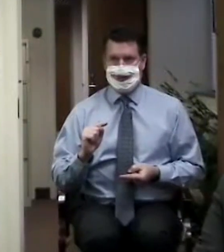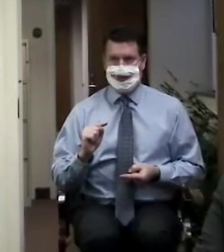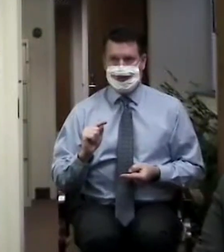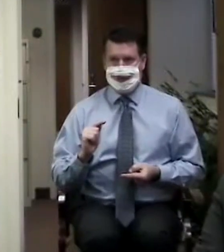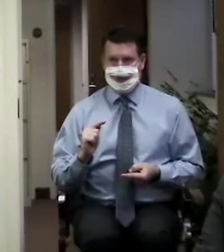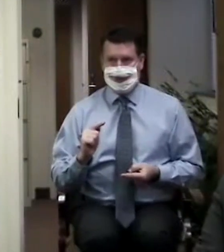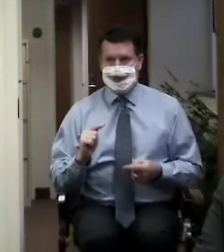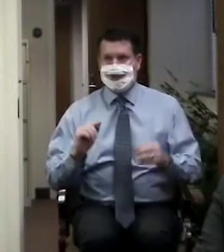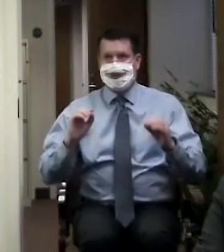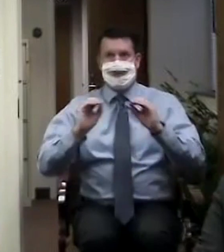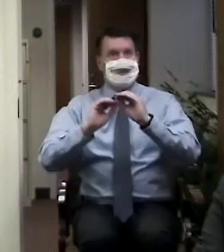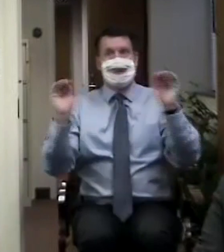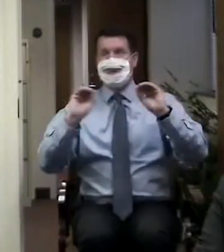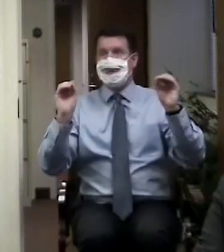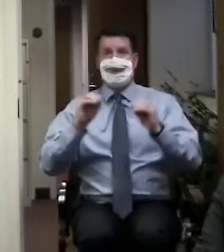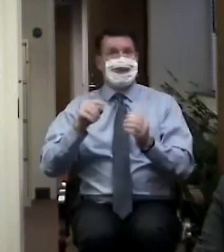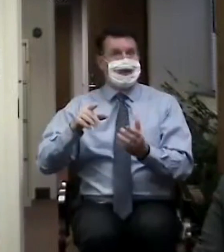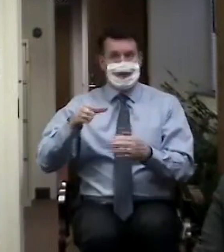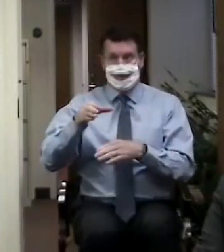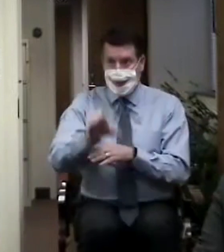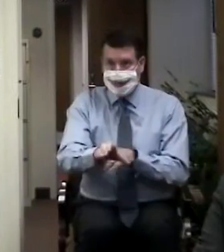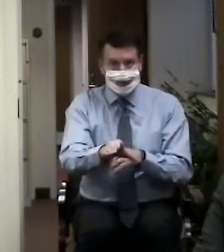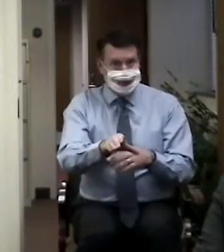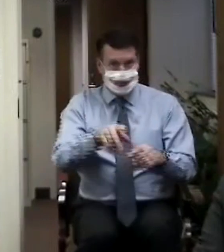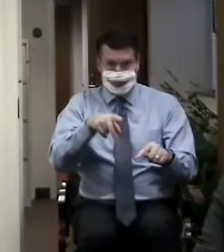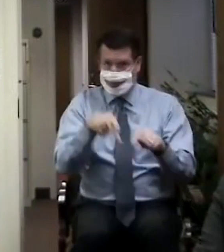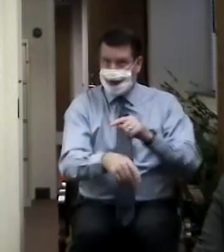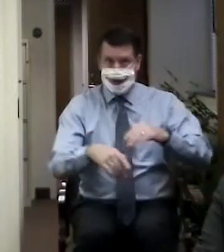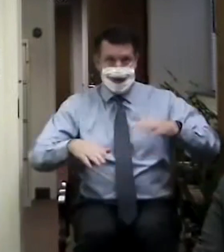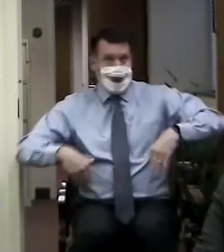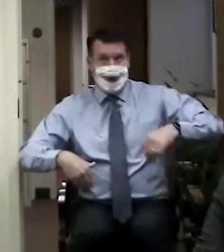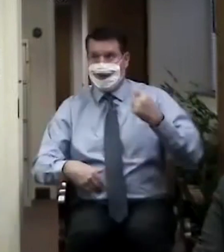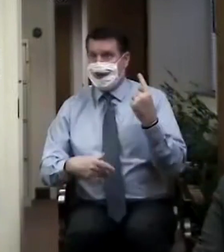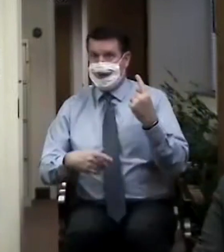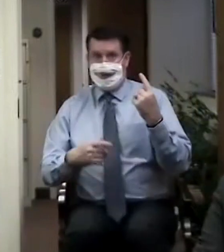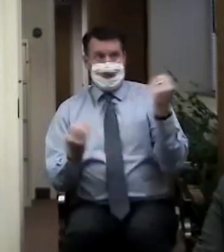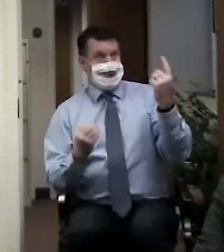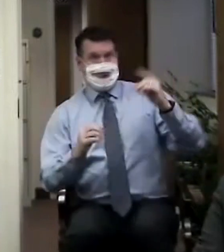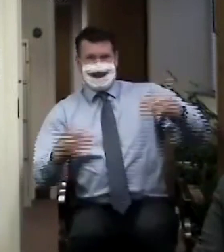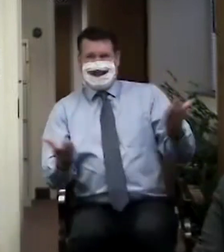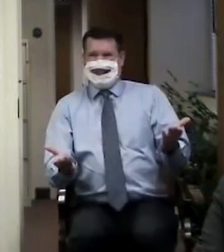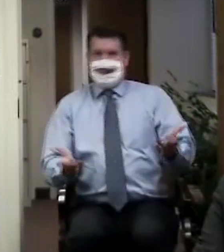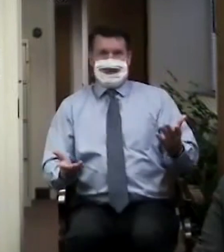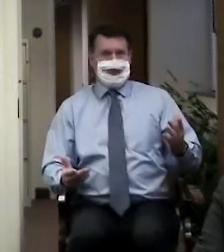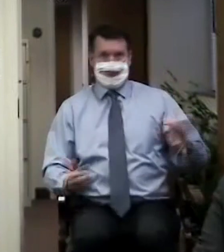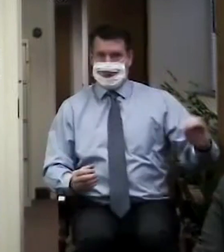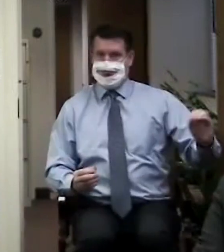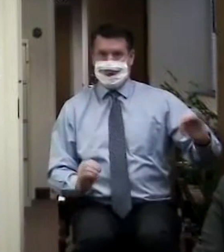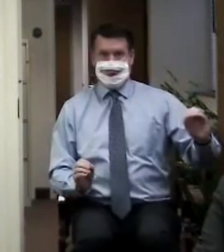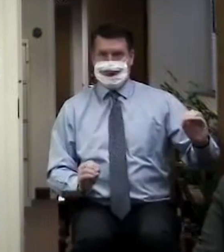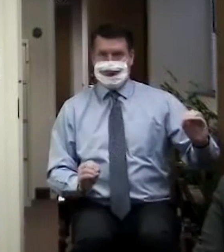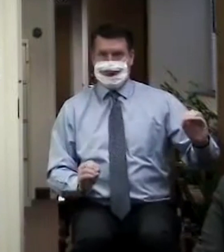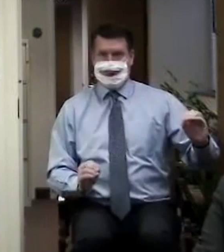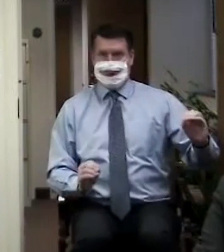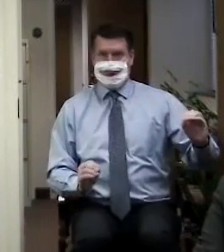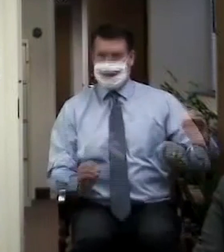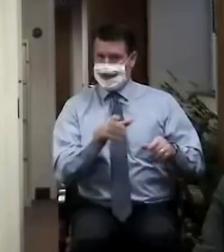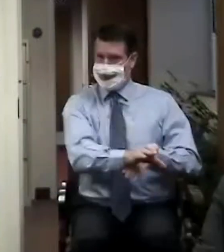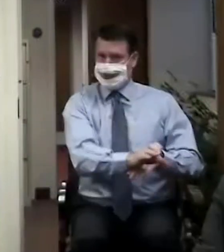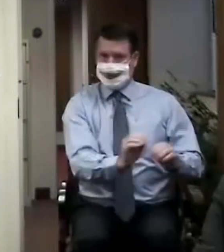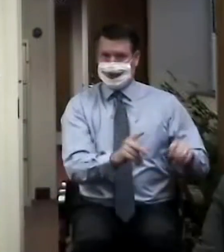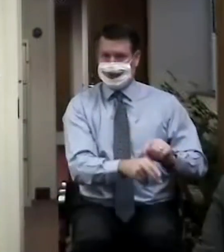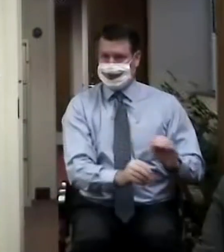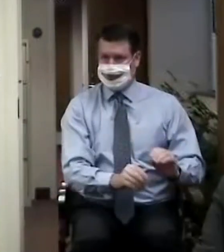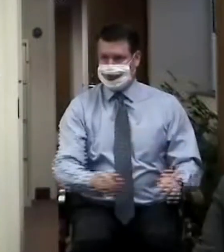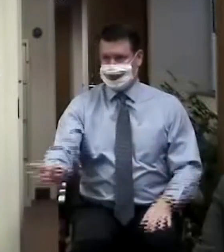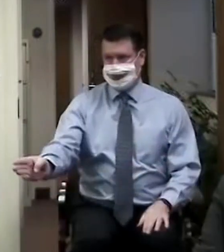in July, all faculty will have a 10% reduction for those making more than